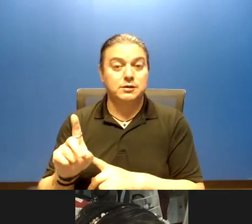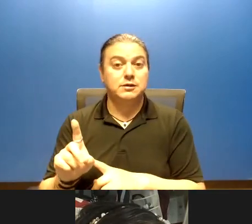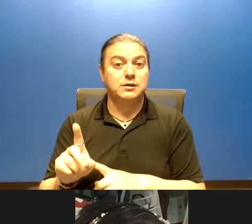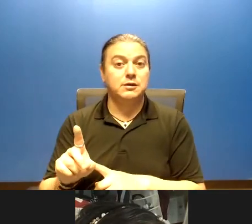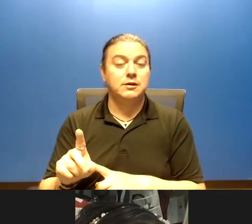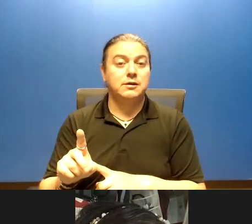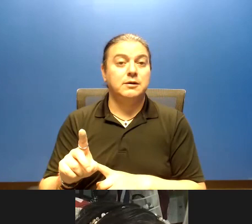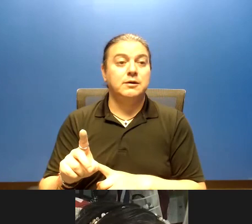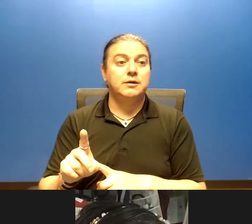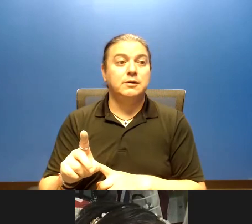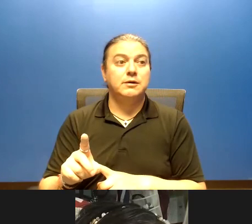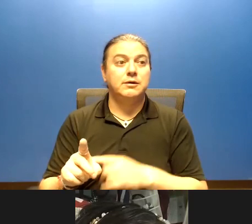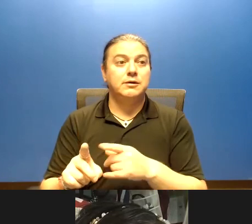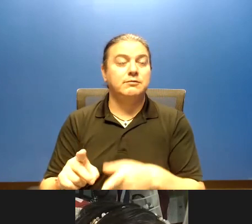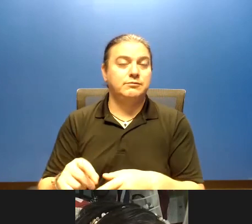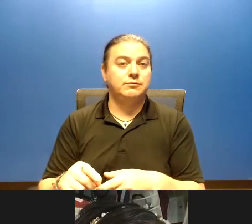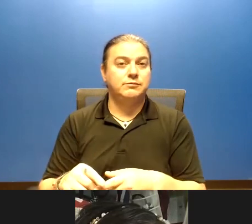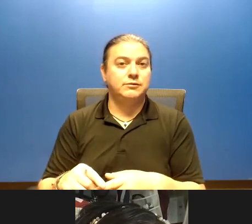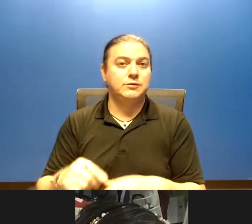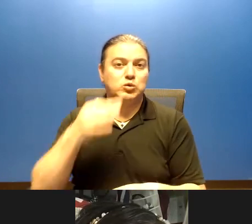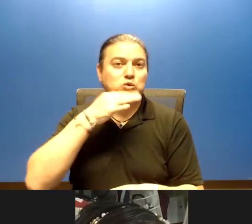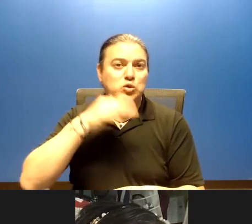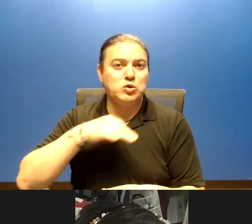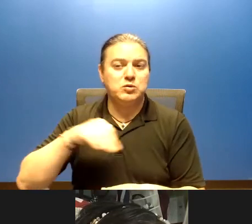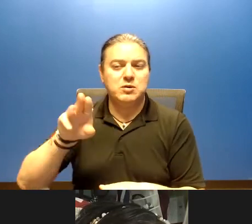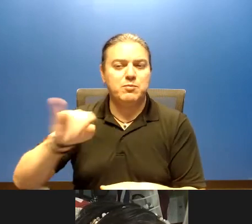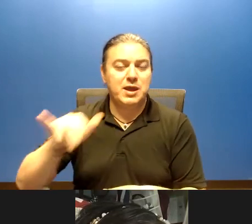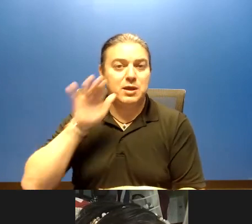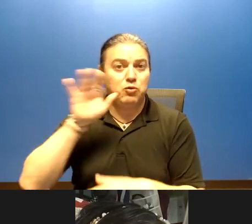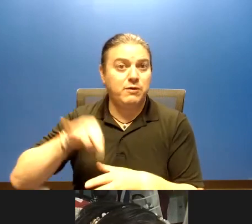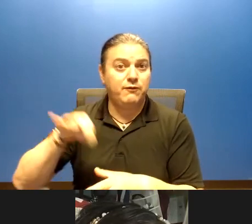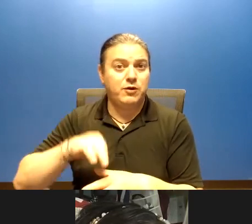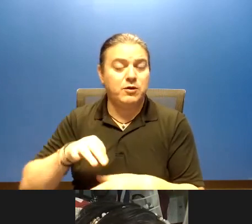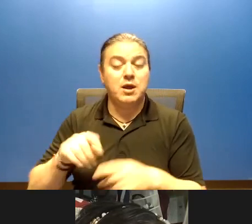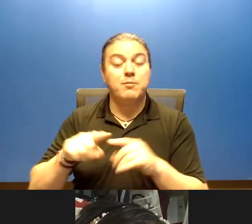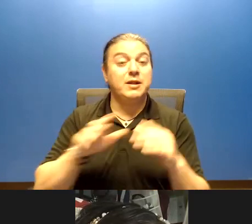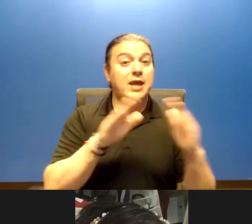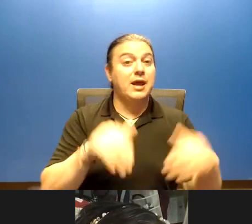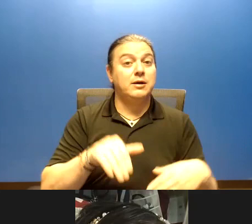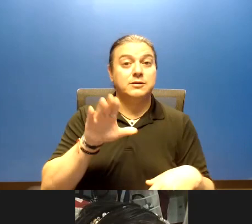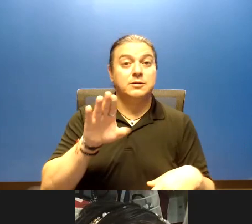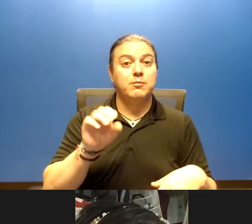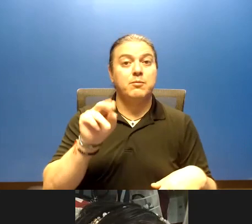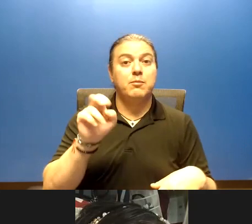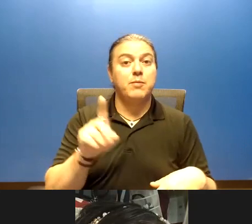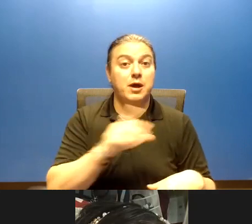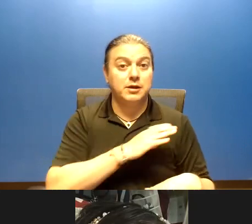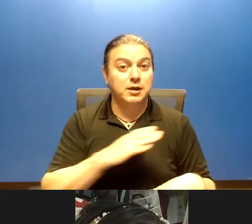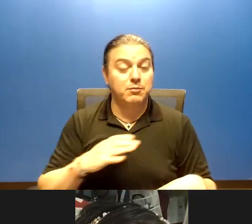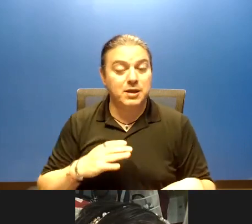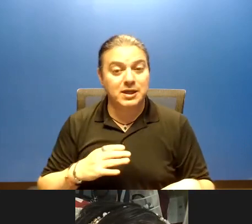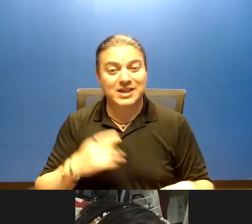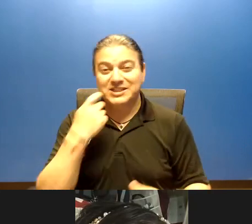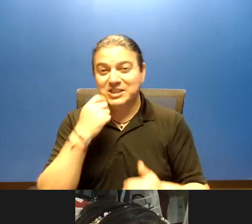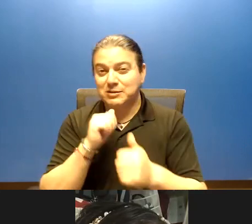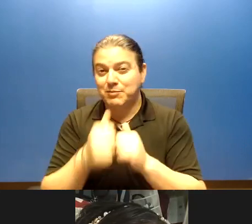May, or coming up for a vote in May, our housing bond committee just passed a parameter that will